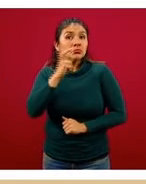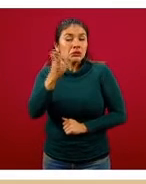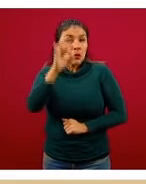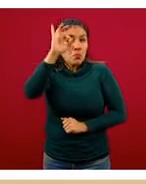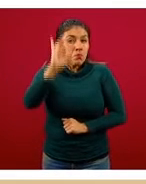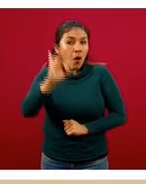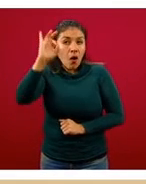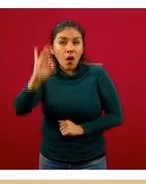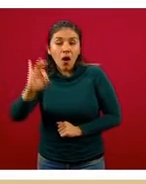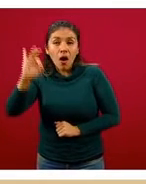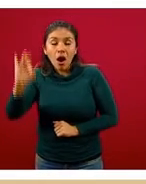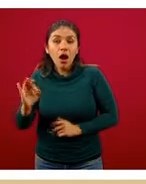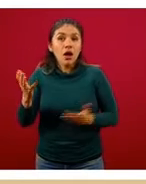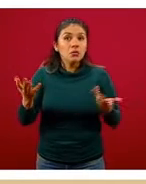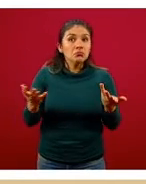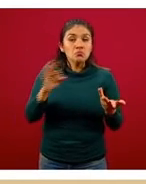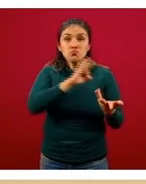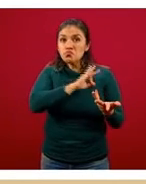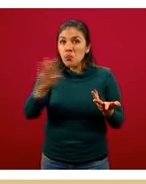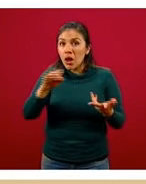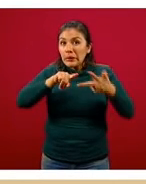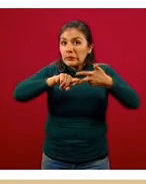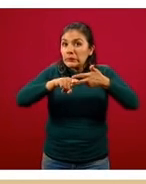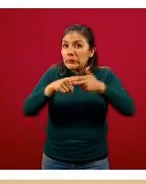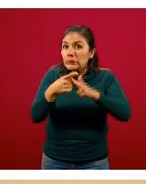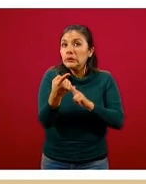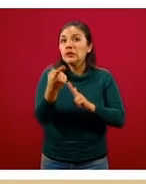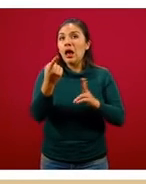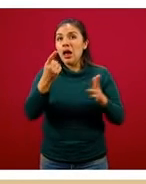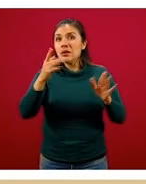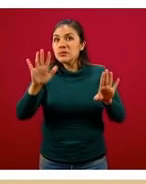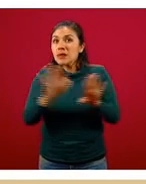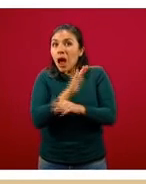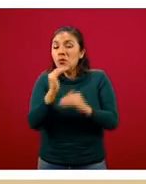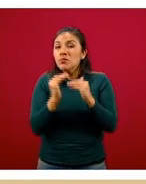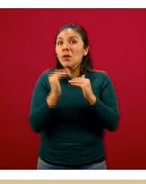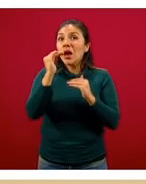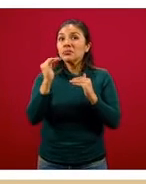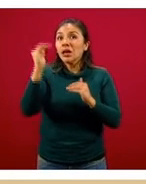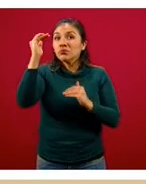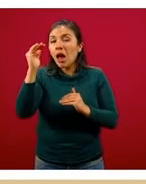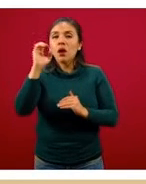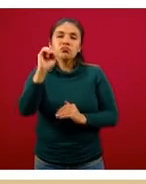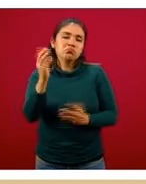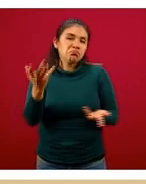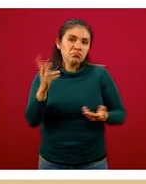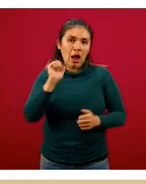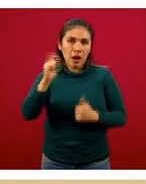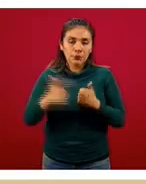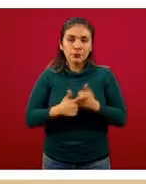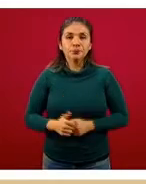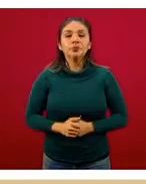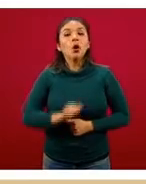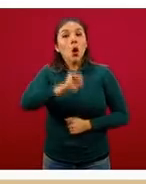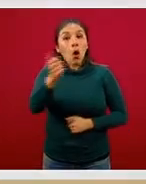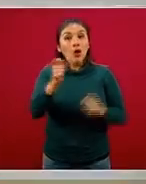and there are also other regions throughout the world that